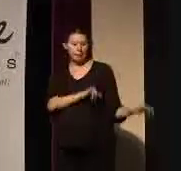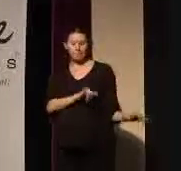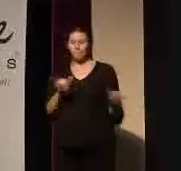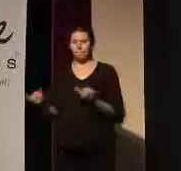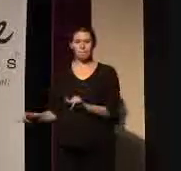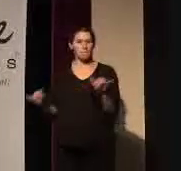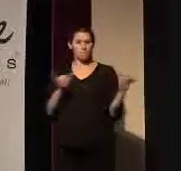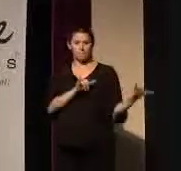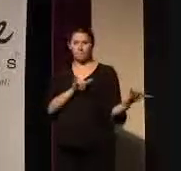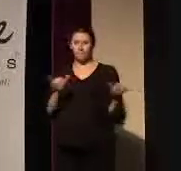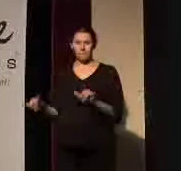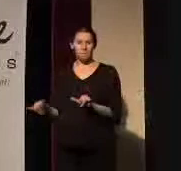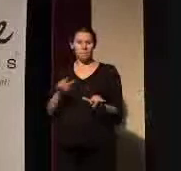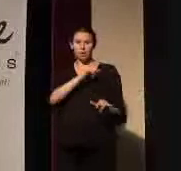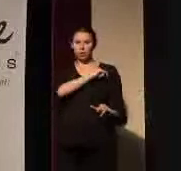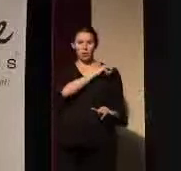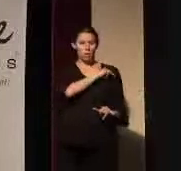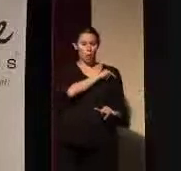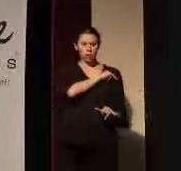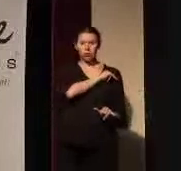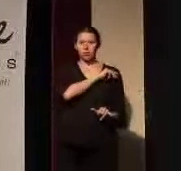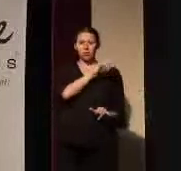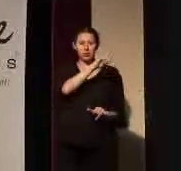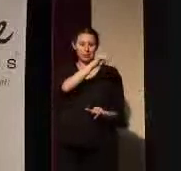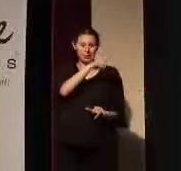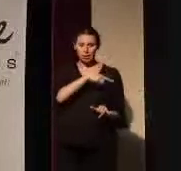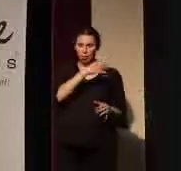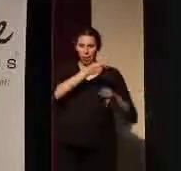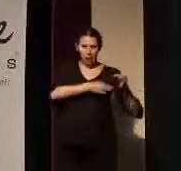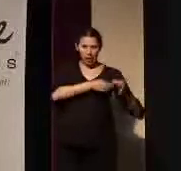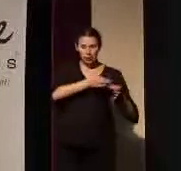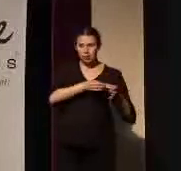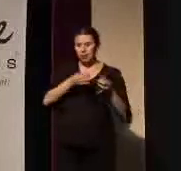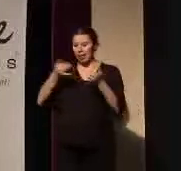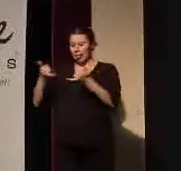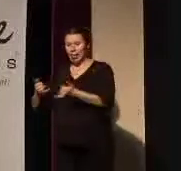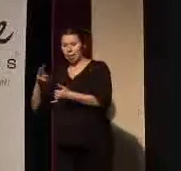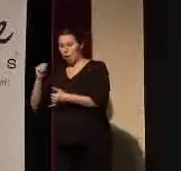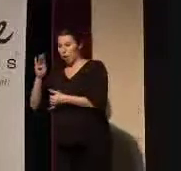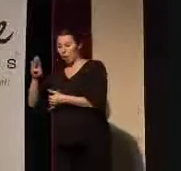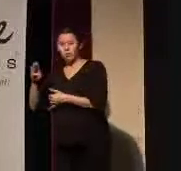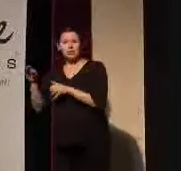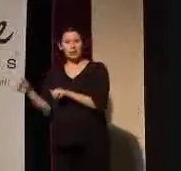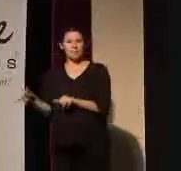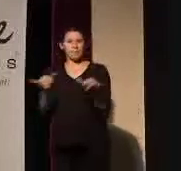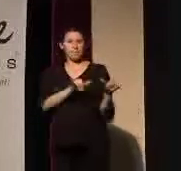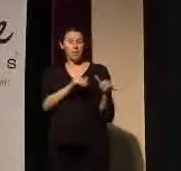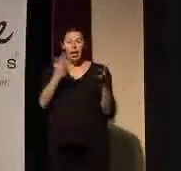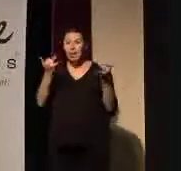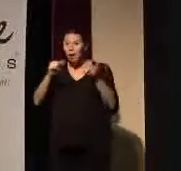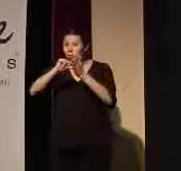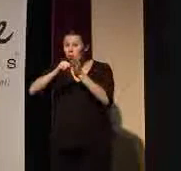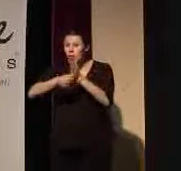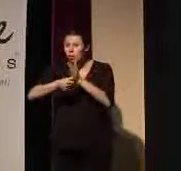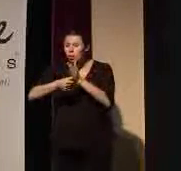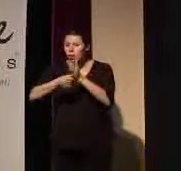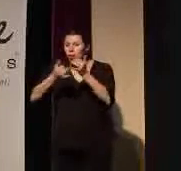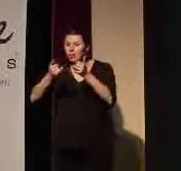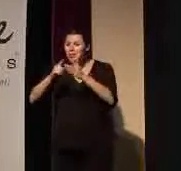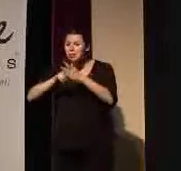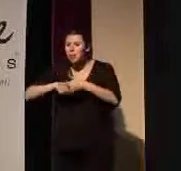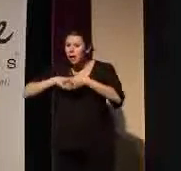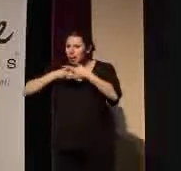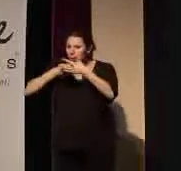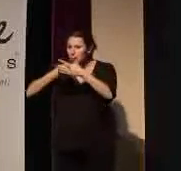the Trayvon Martin, the George Zimmerman case. Now, I want to emphasize, we are only really at the beginning, at least I hope we are at the